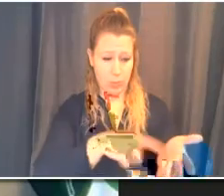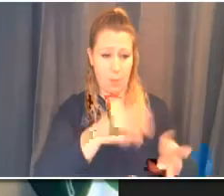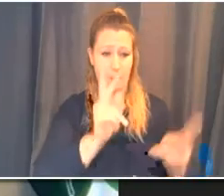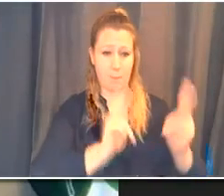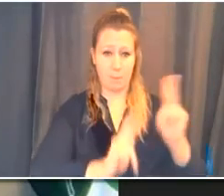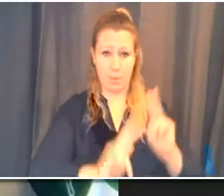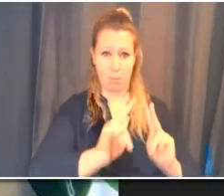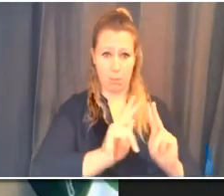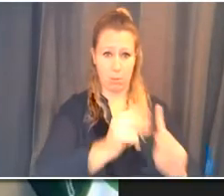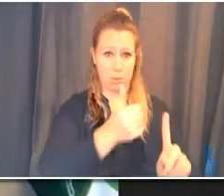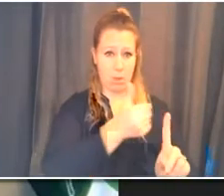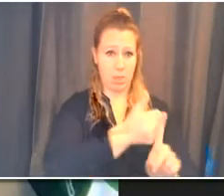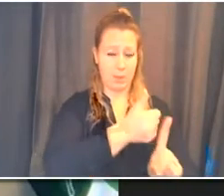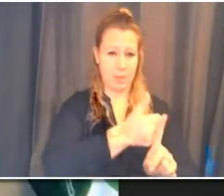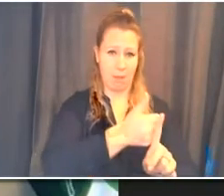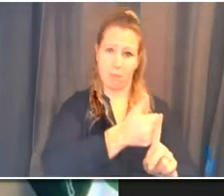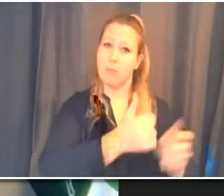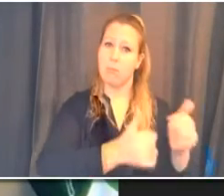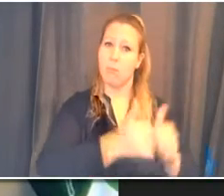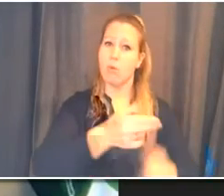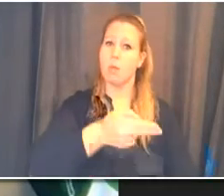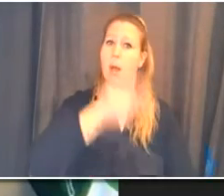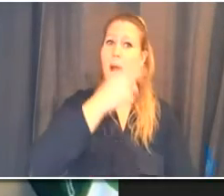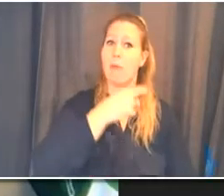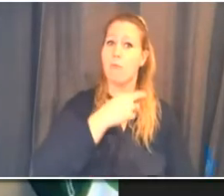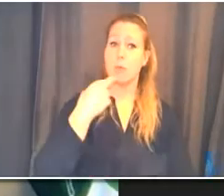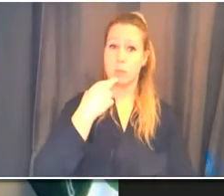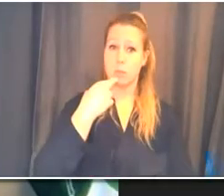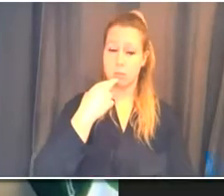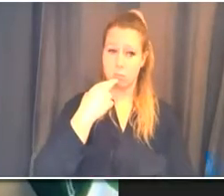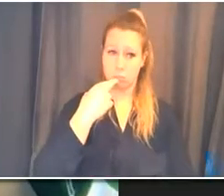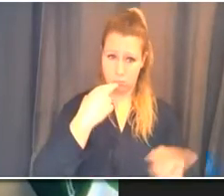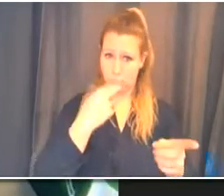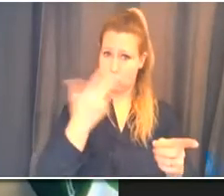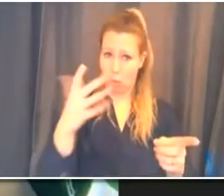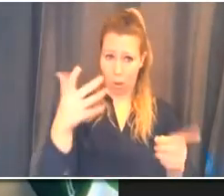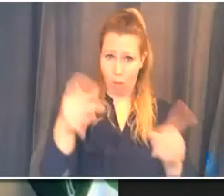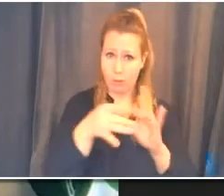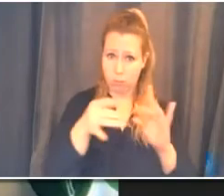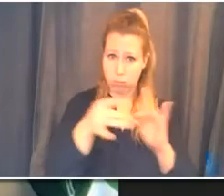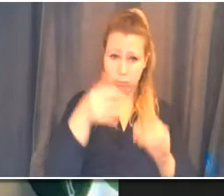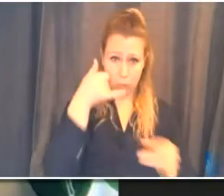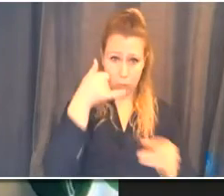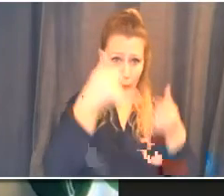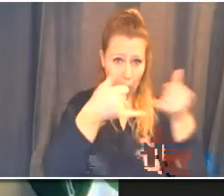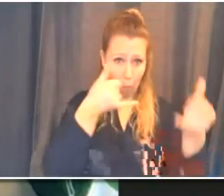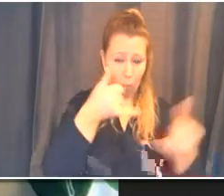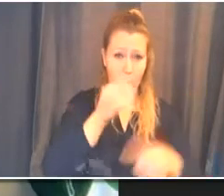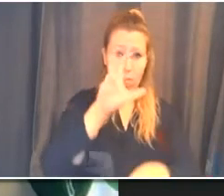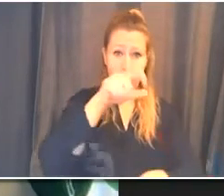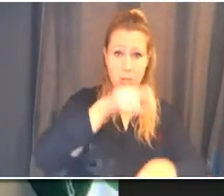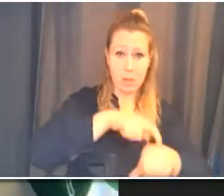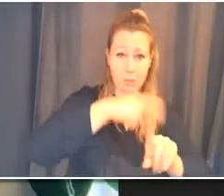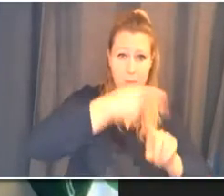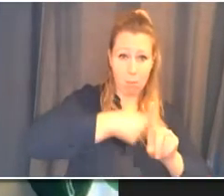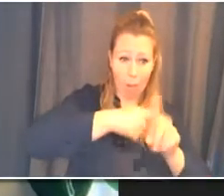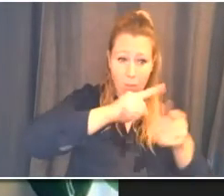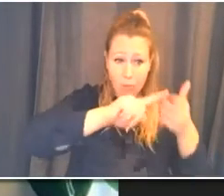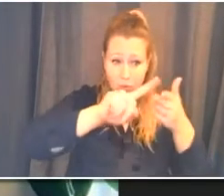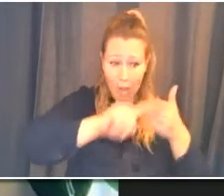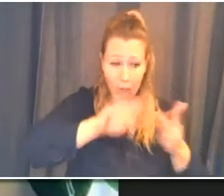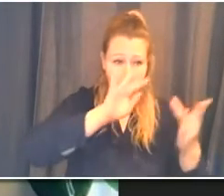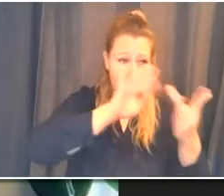becoming more dynamic or have you seemen pretty much the same because you are applying the same